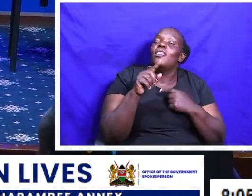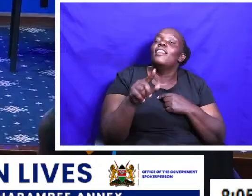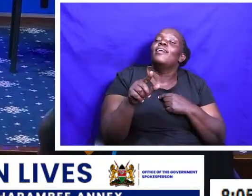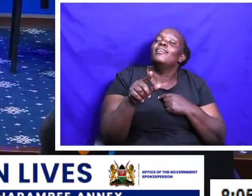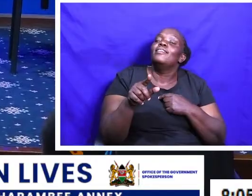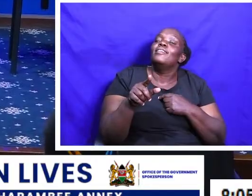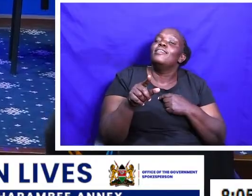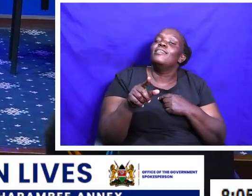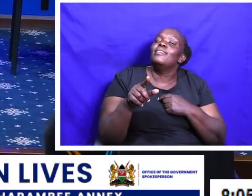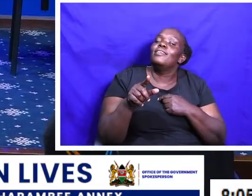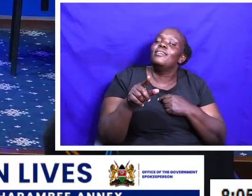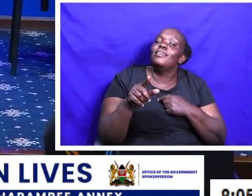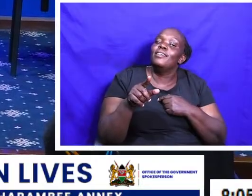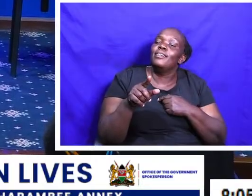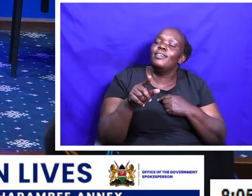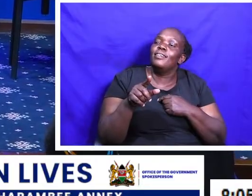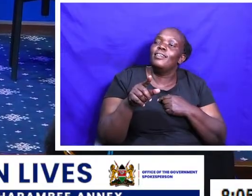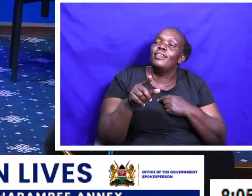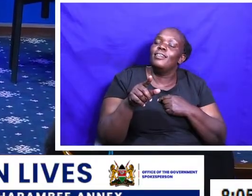this